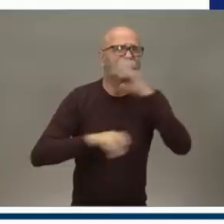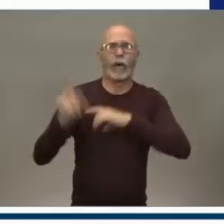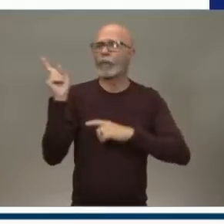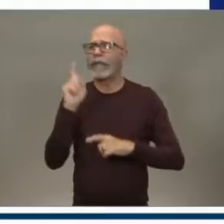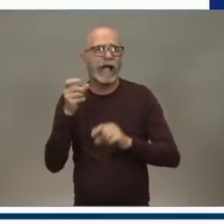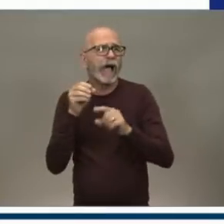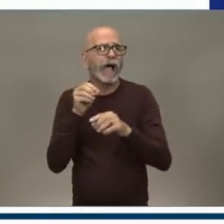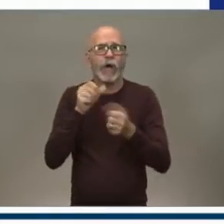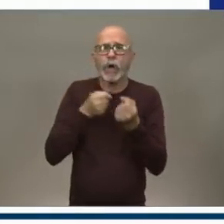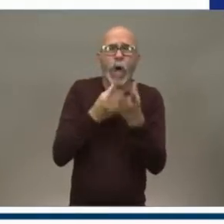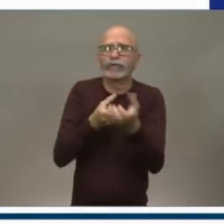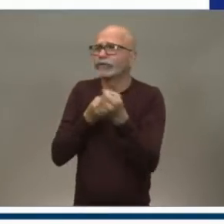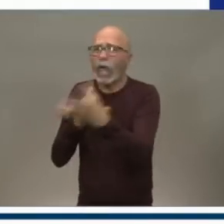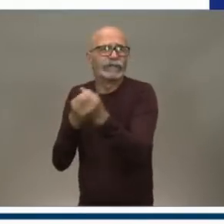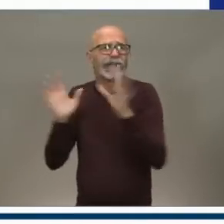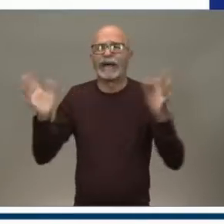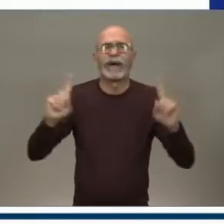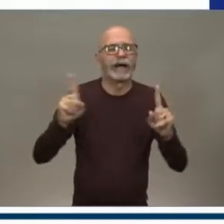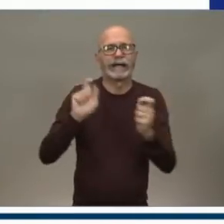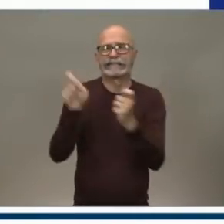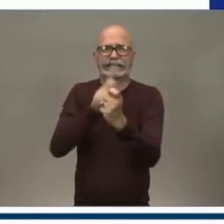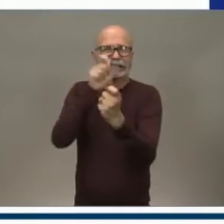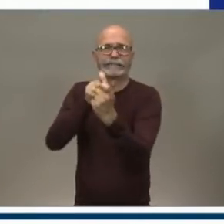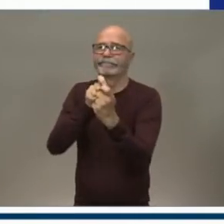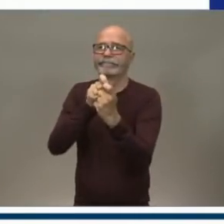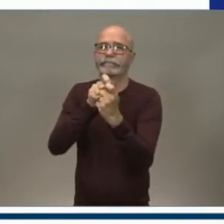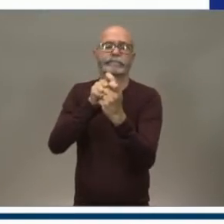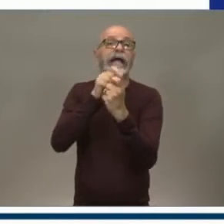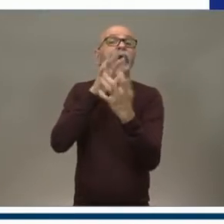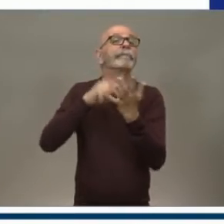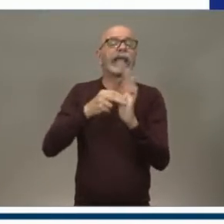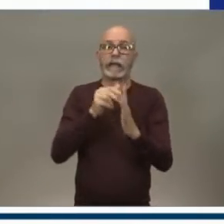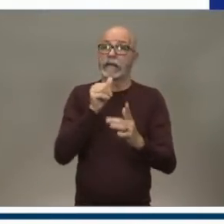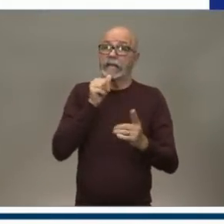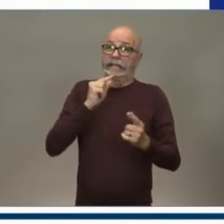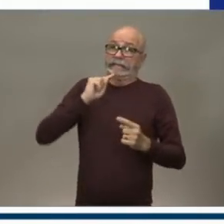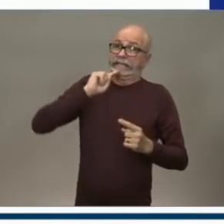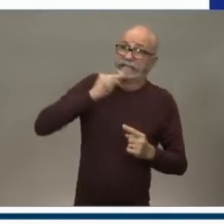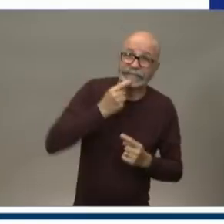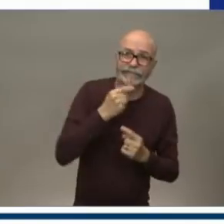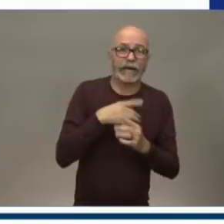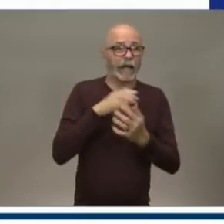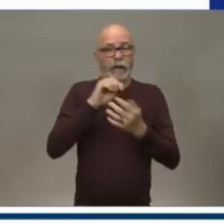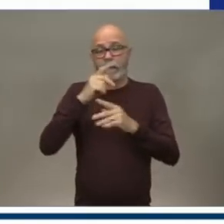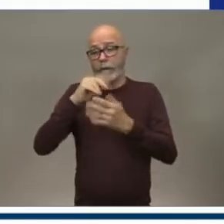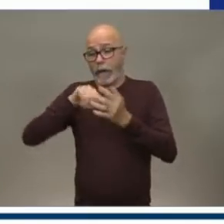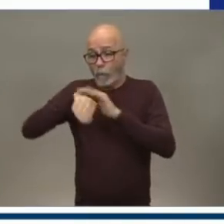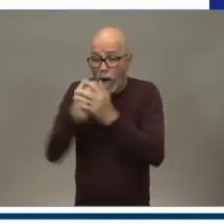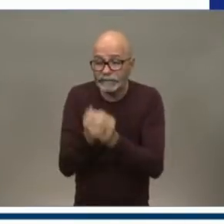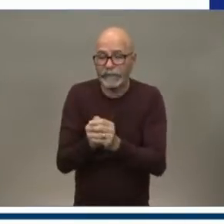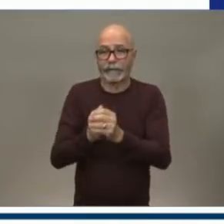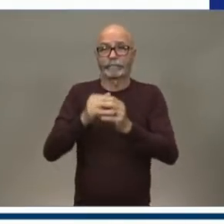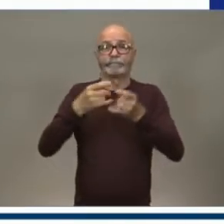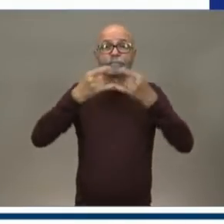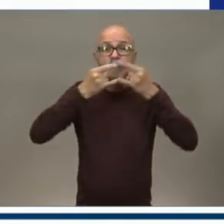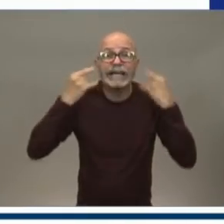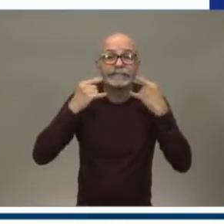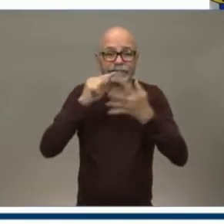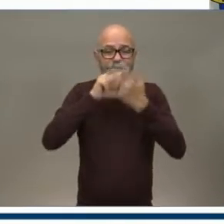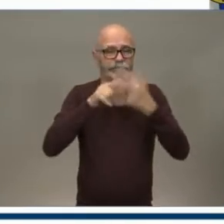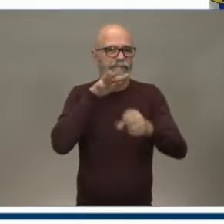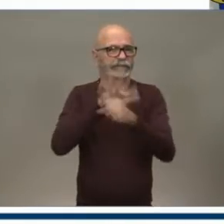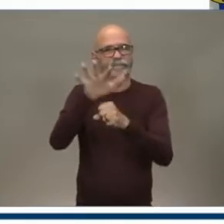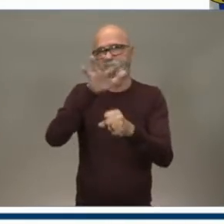me that we are not taking COVID seriously. And Dr. Strang will give you some examples of why we feel that way. Dr.